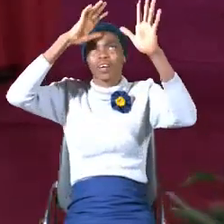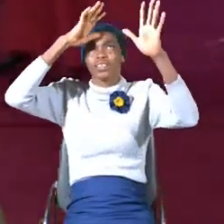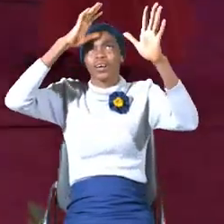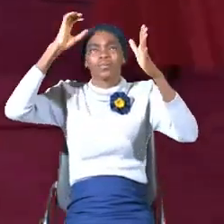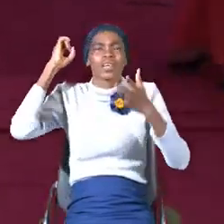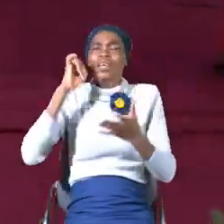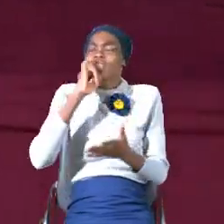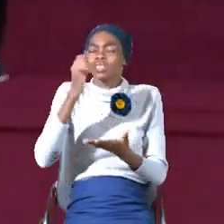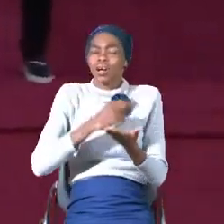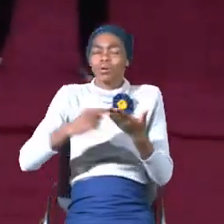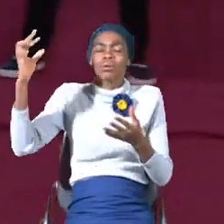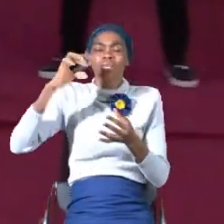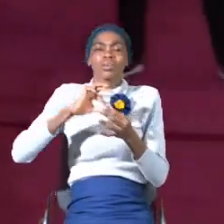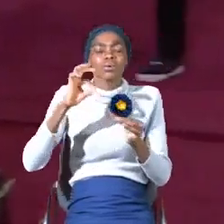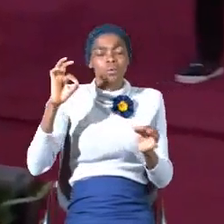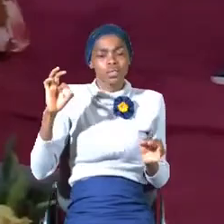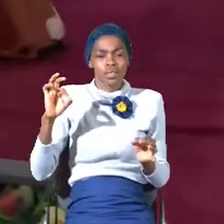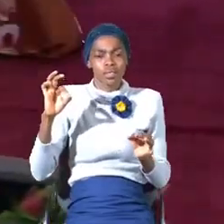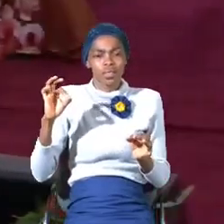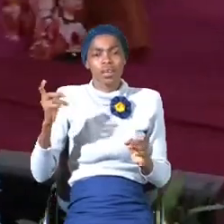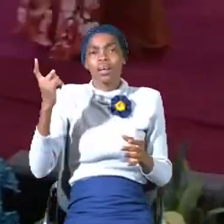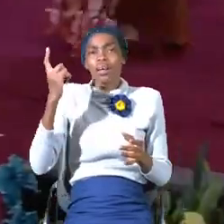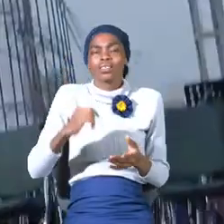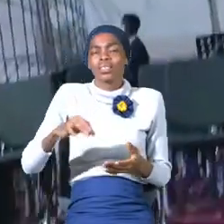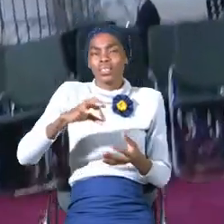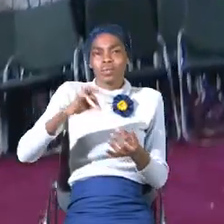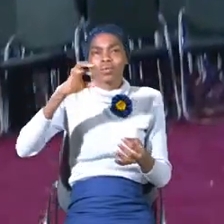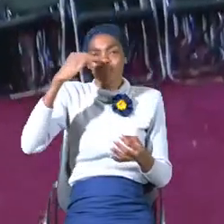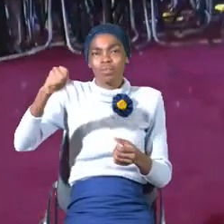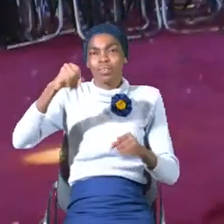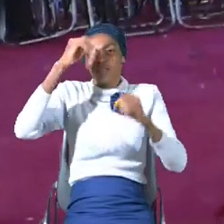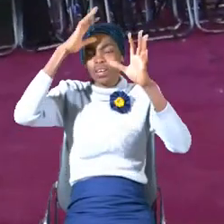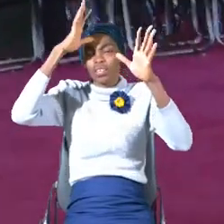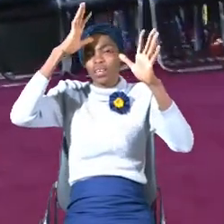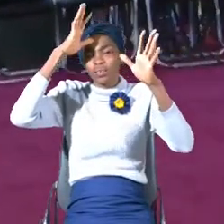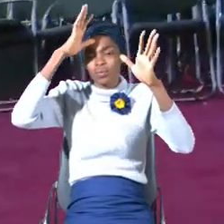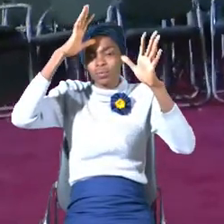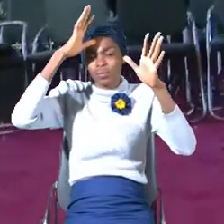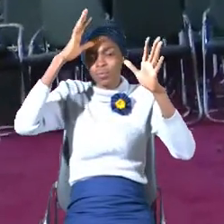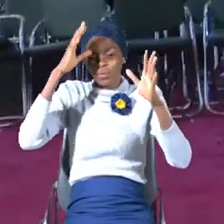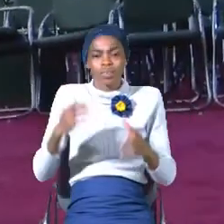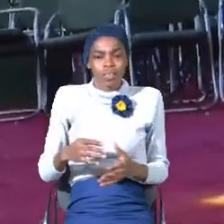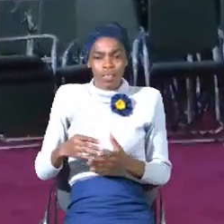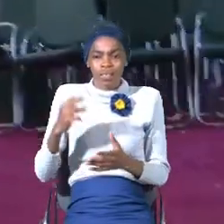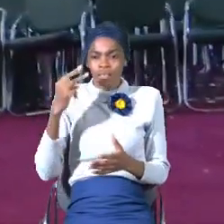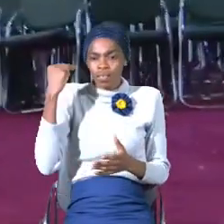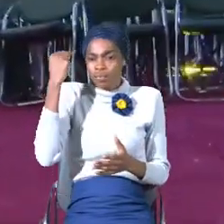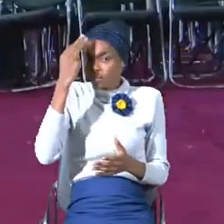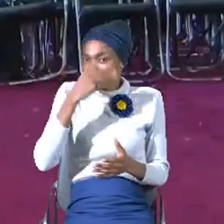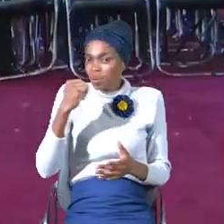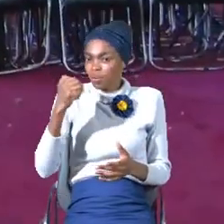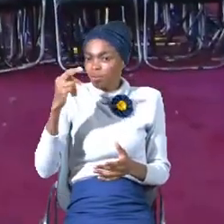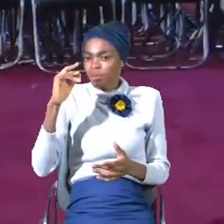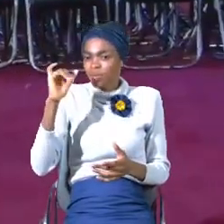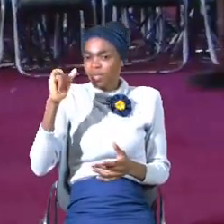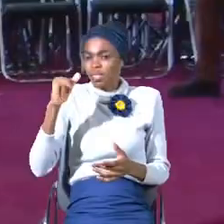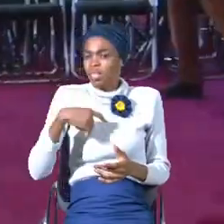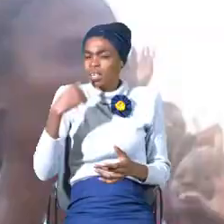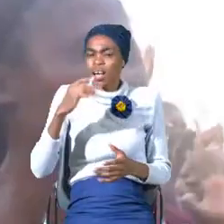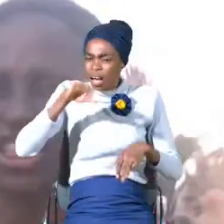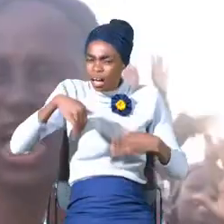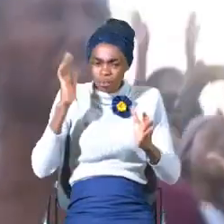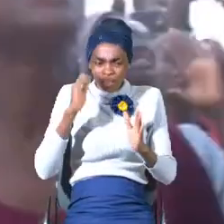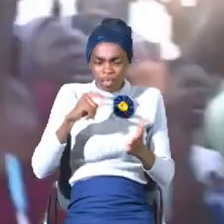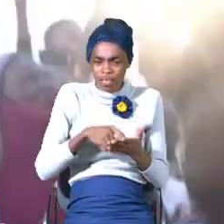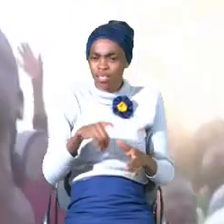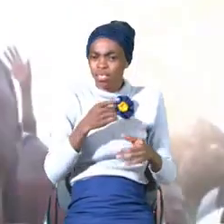Holy Ghost. The Spirit of the Father. Mary said, how shall this thing be, seeing that I